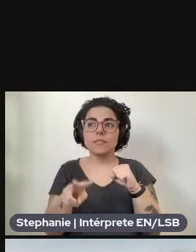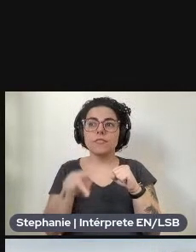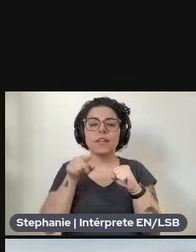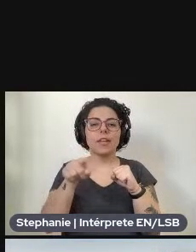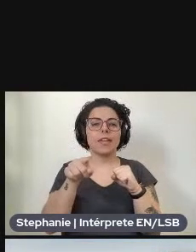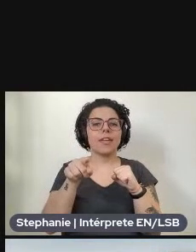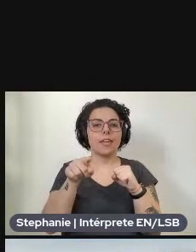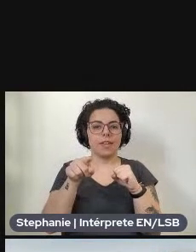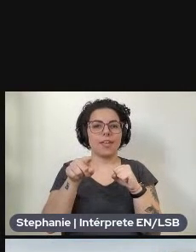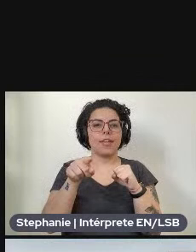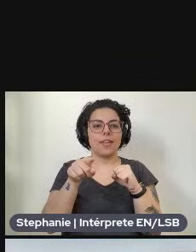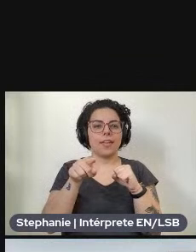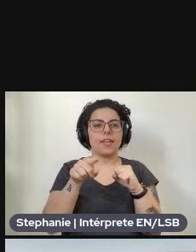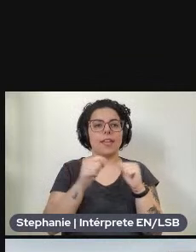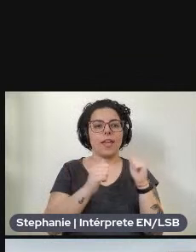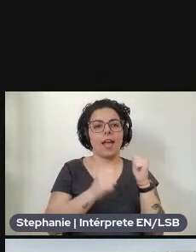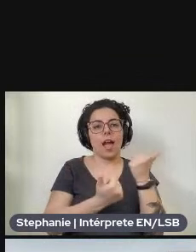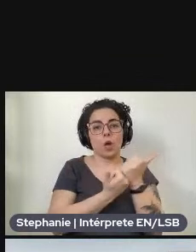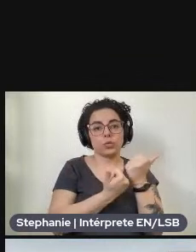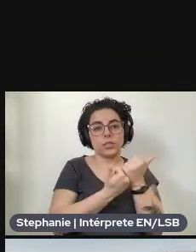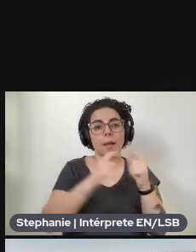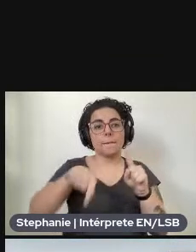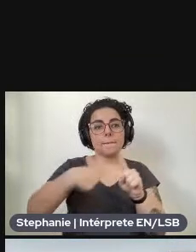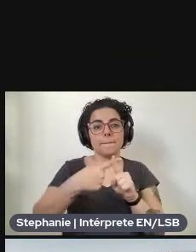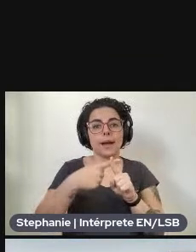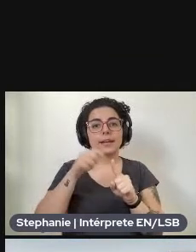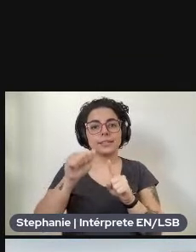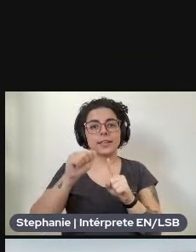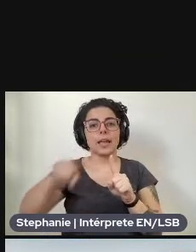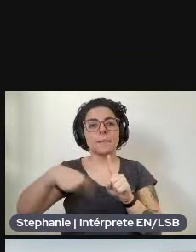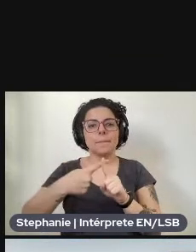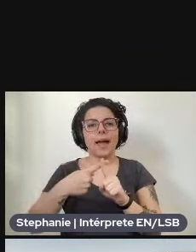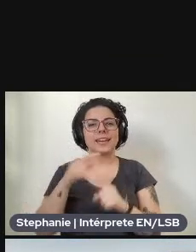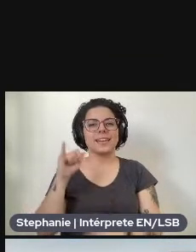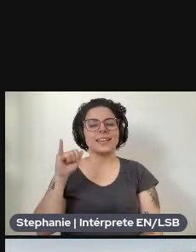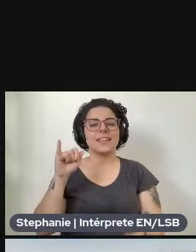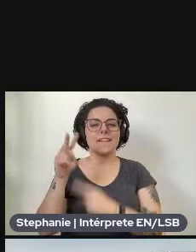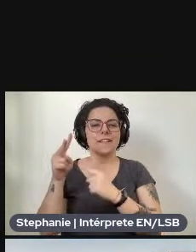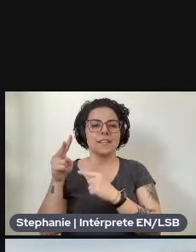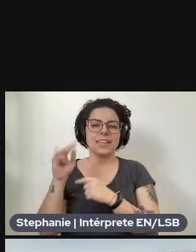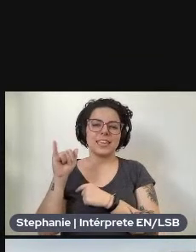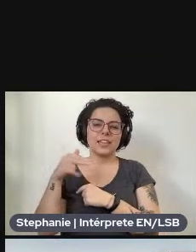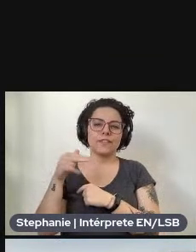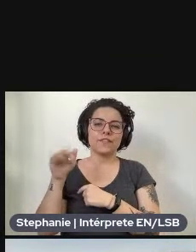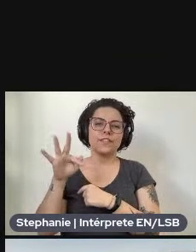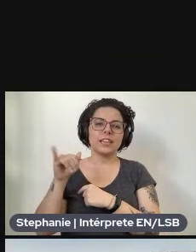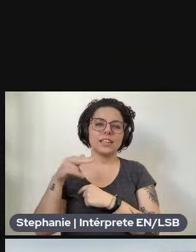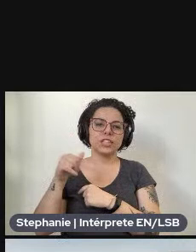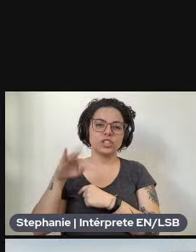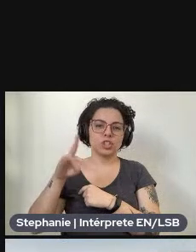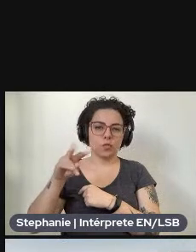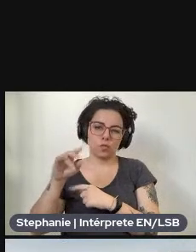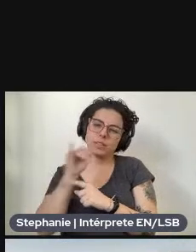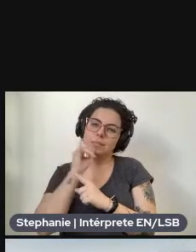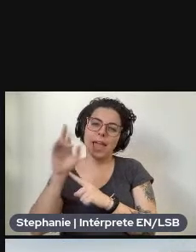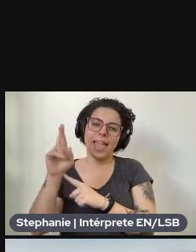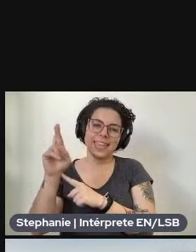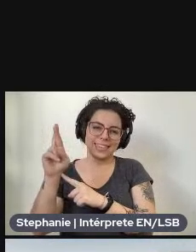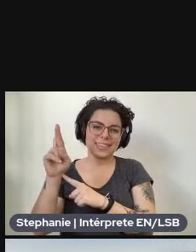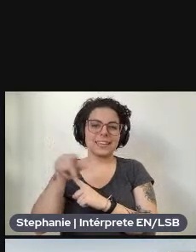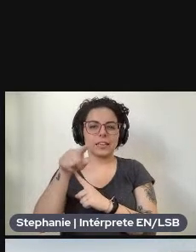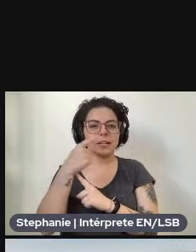auxiliary plus a plus infinitive construction. And we observe that at